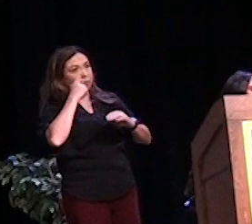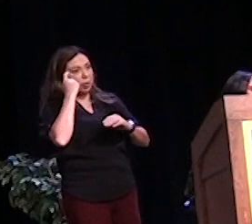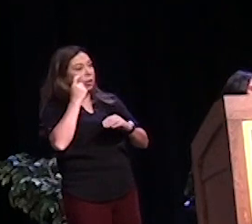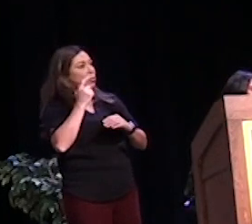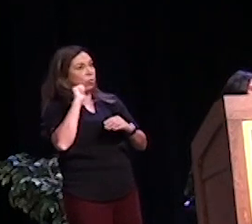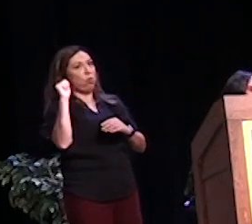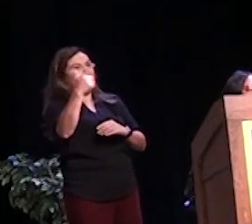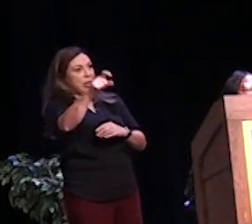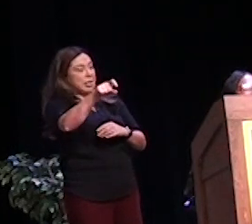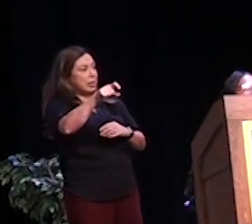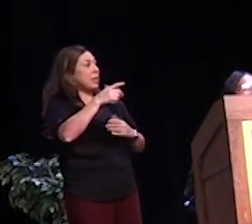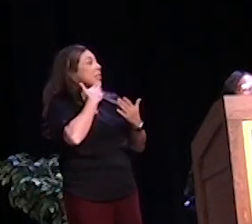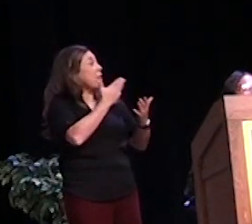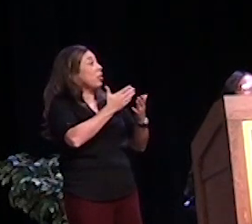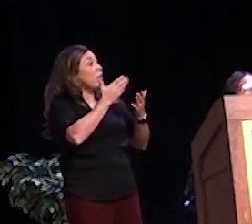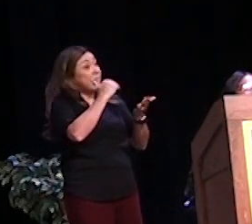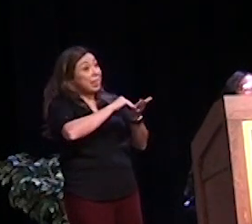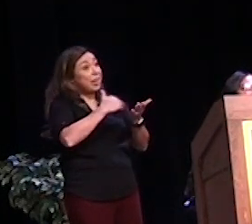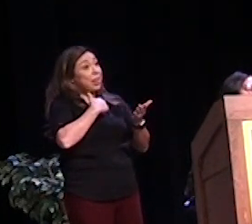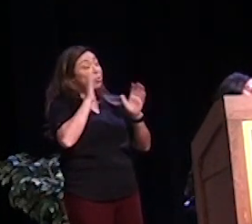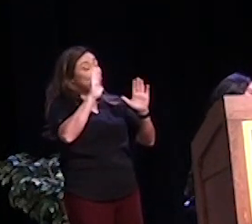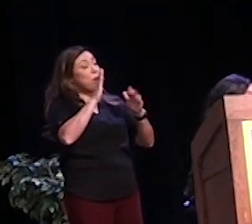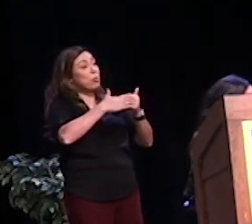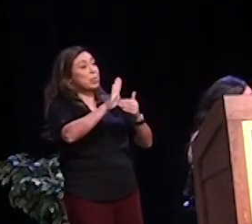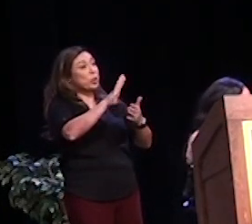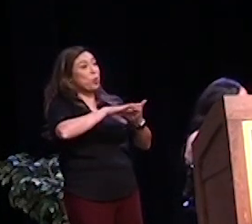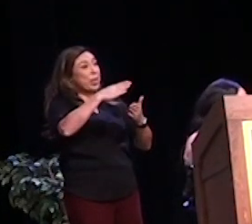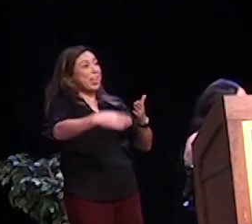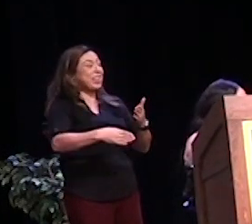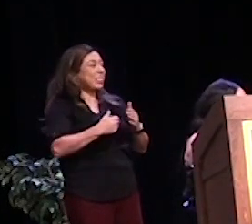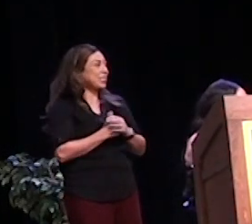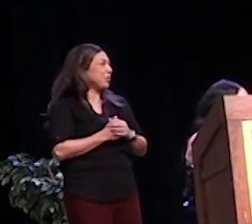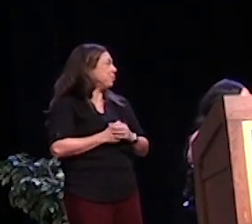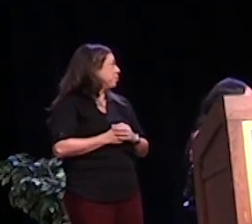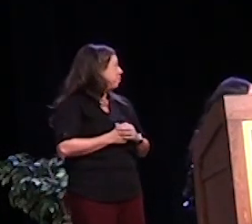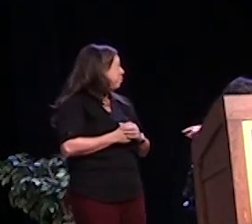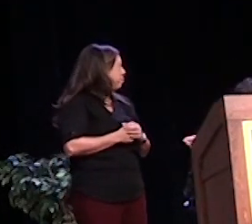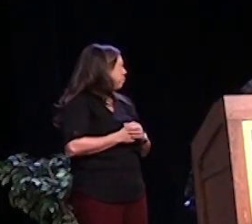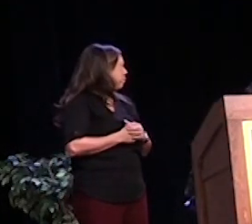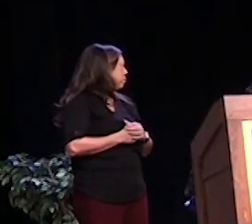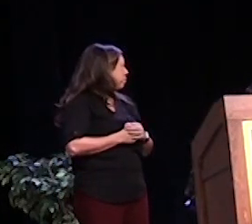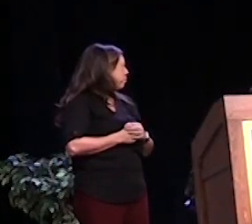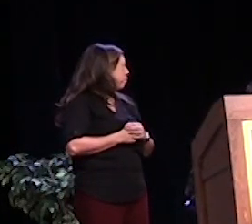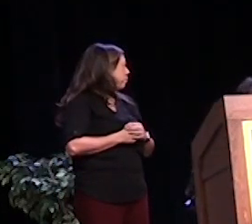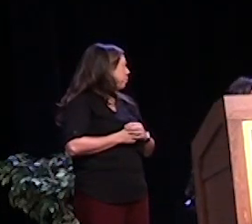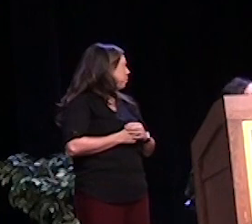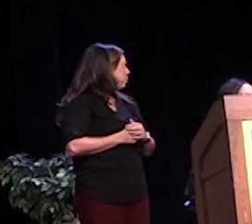needed. Thank you again, and have a great rest of your weekend.